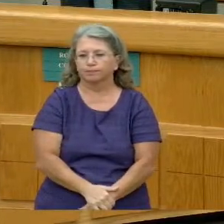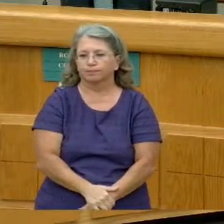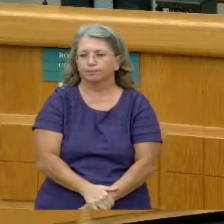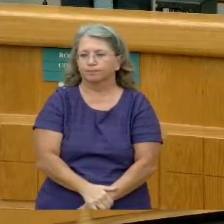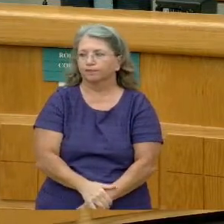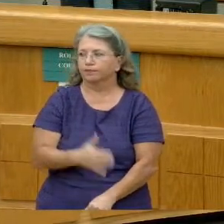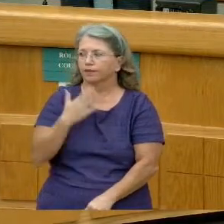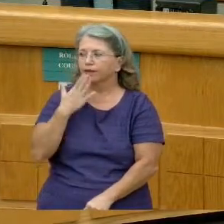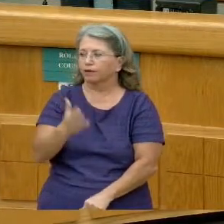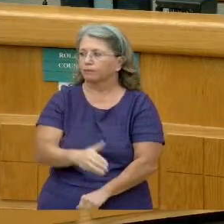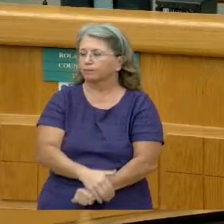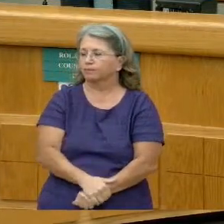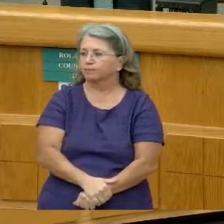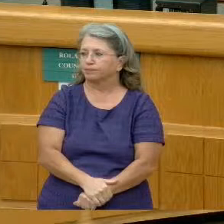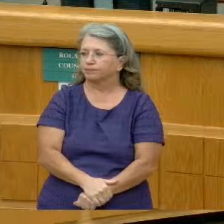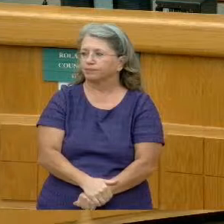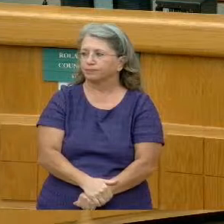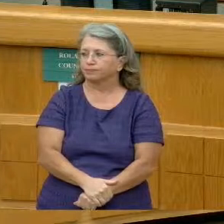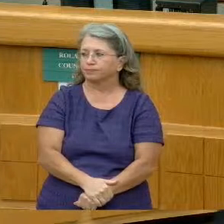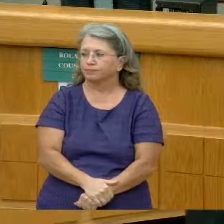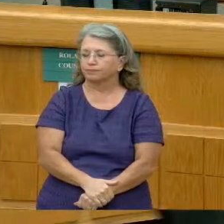Thank you.